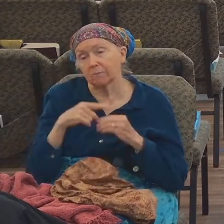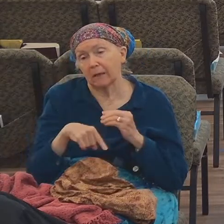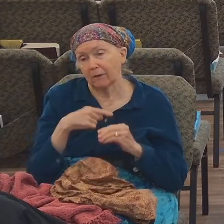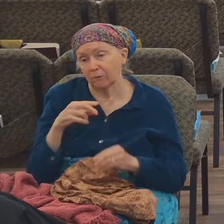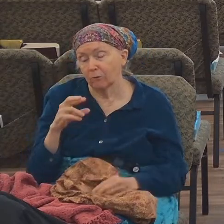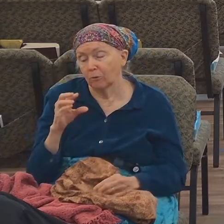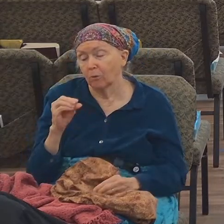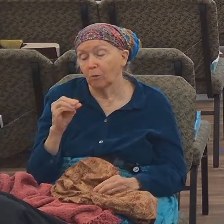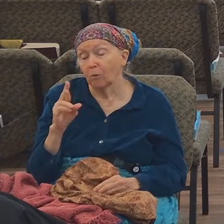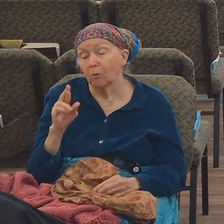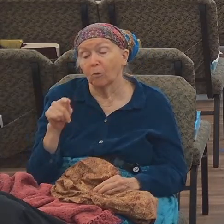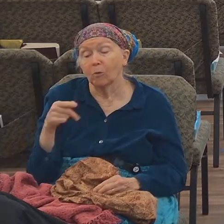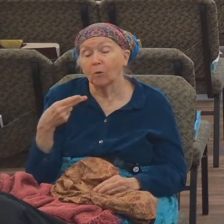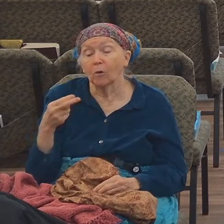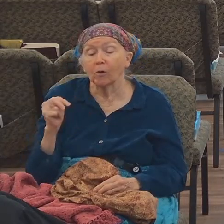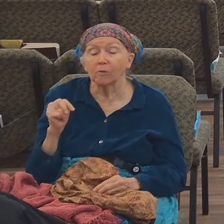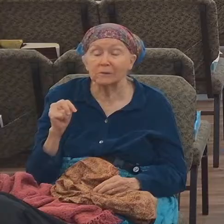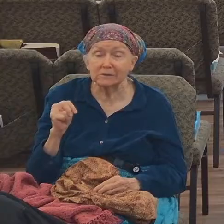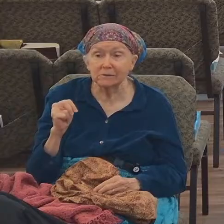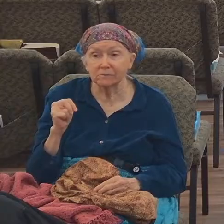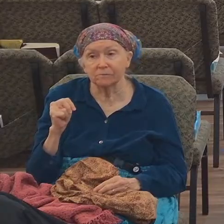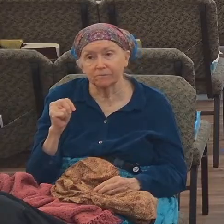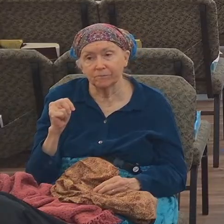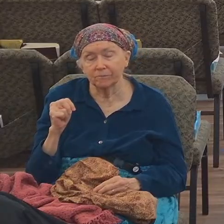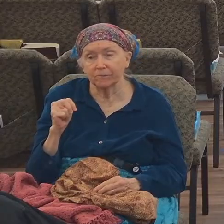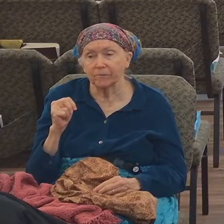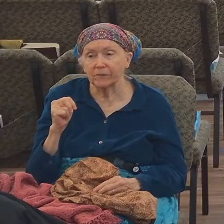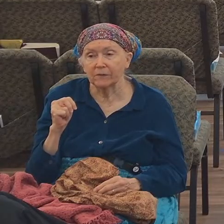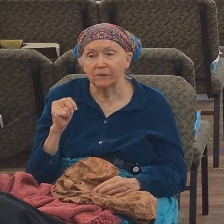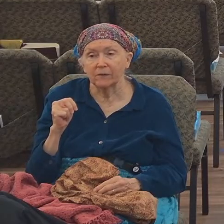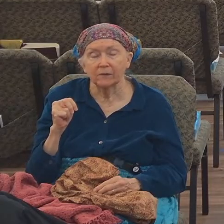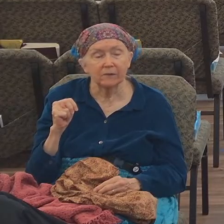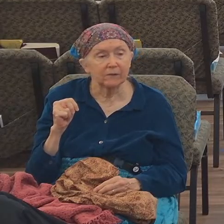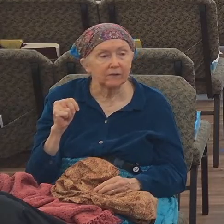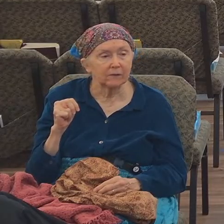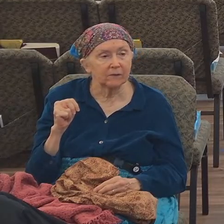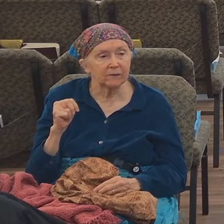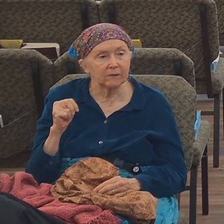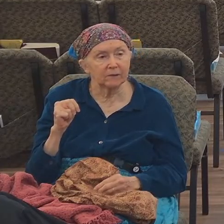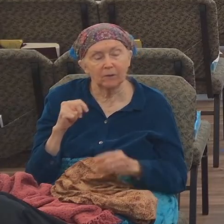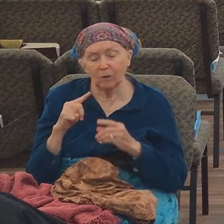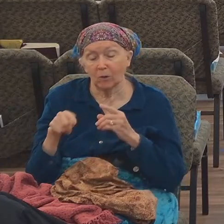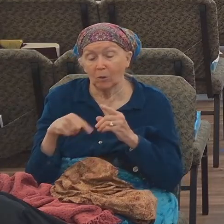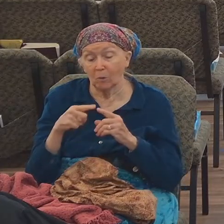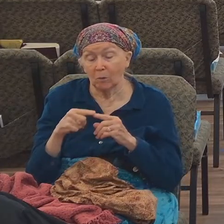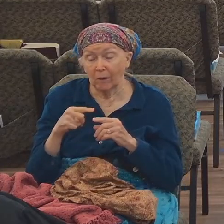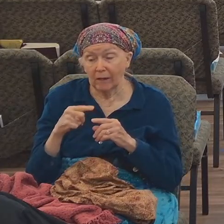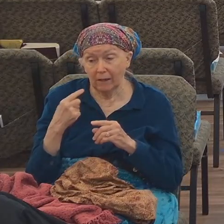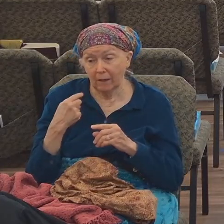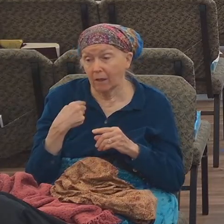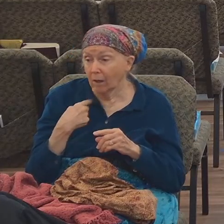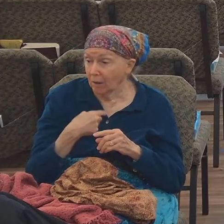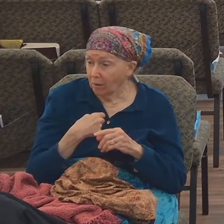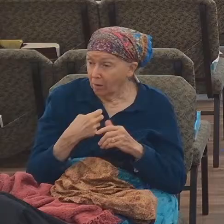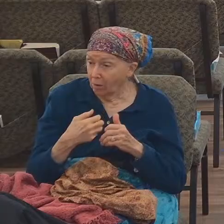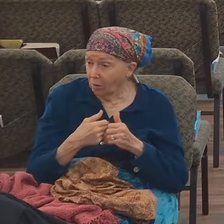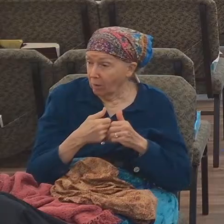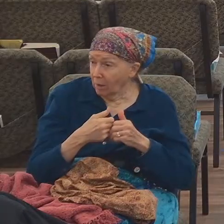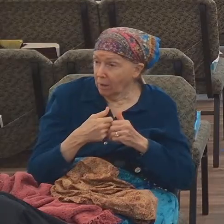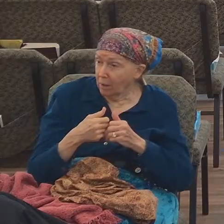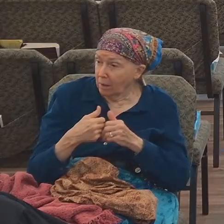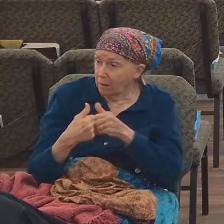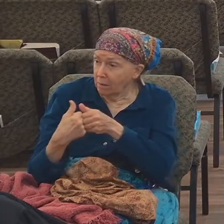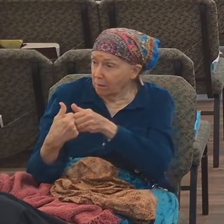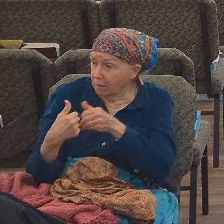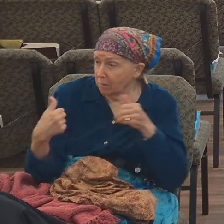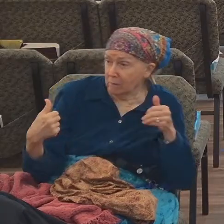Okay. So, let's just get into it here. When we were separated from you, brothers and sisters, I think